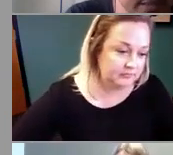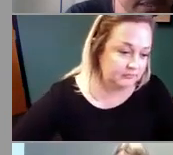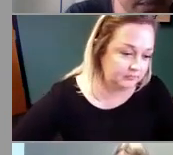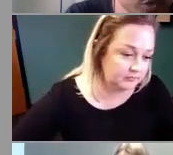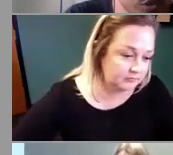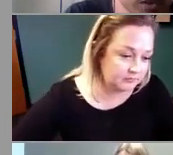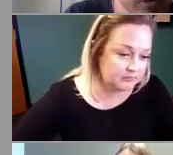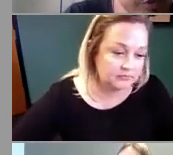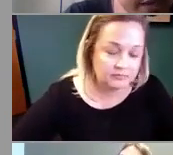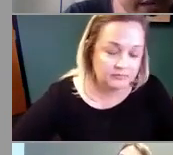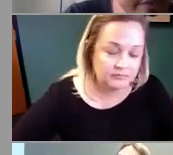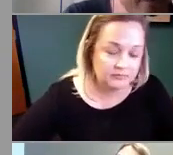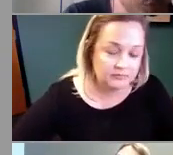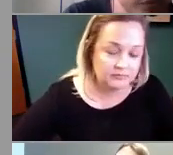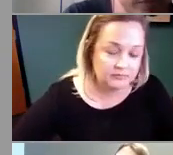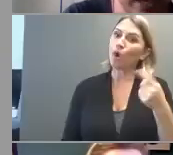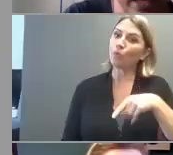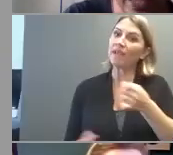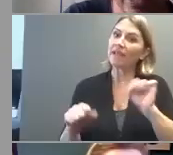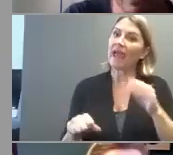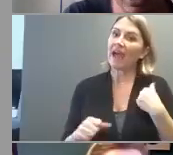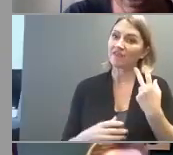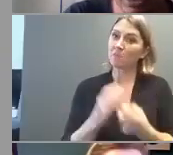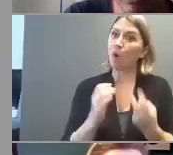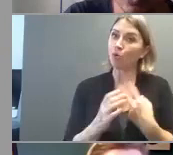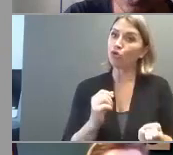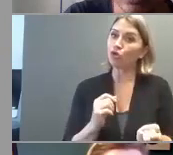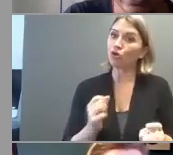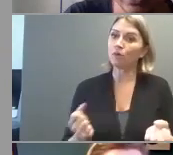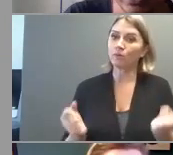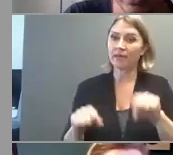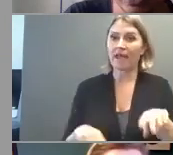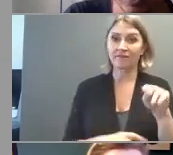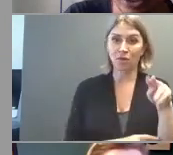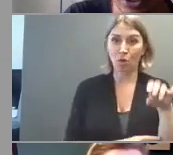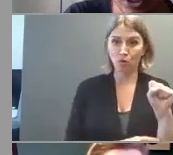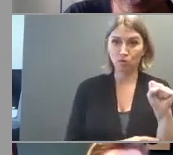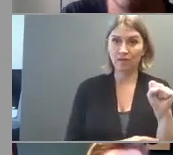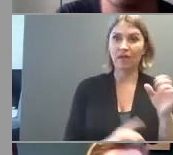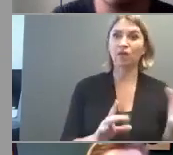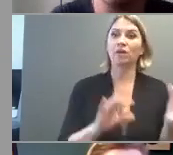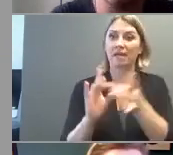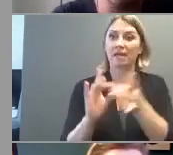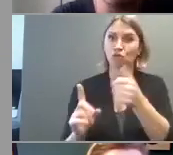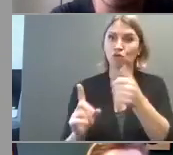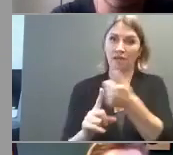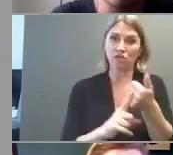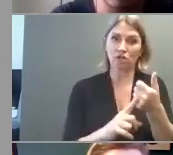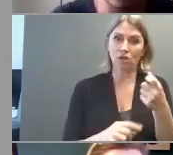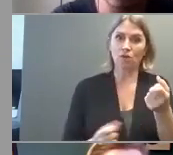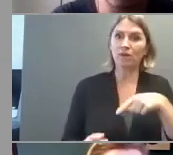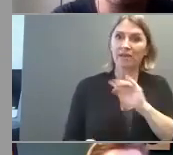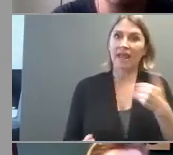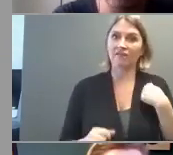Brian Akins, so we can have both. We can have nodes that are connected to each other. So we can have just one cycle